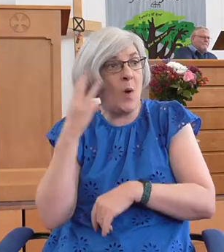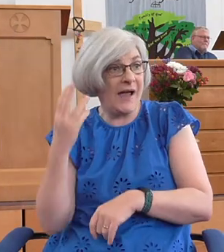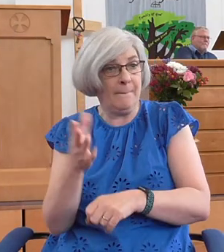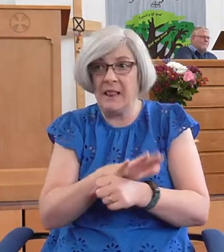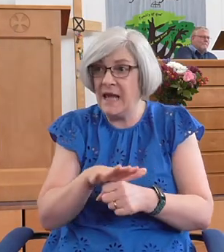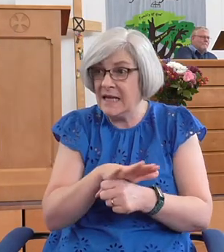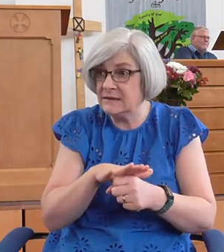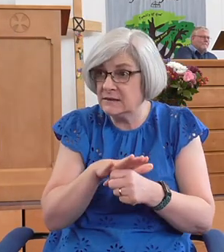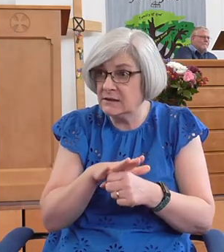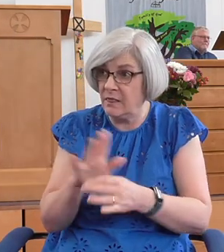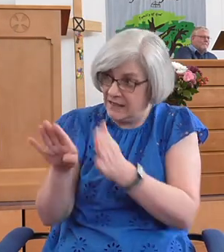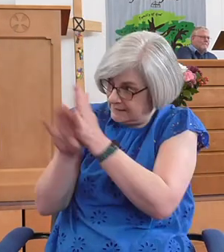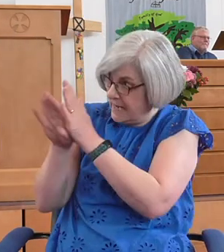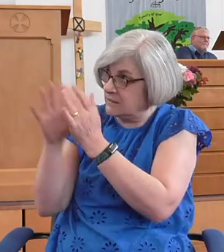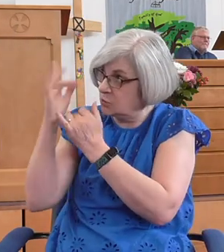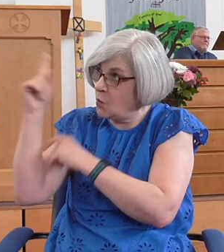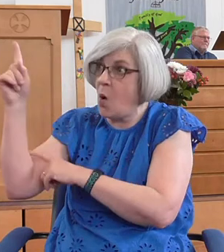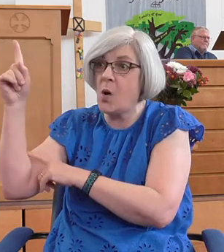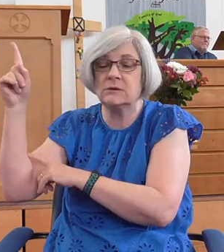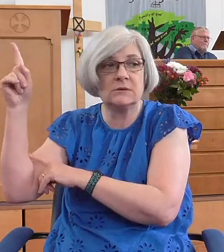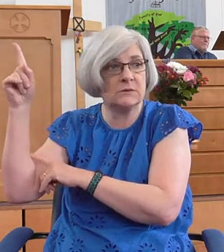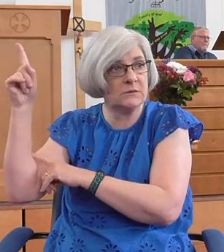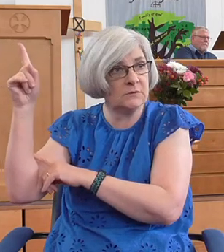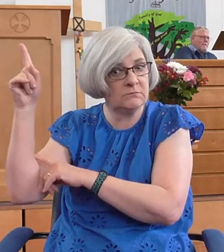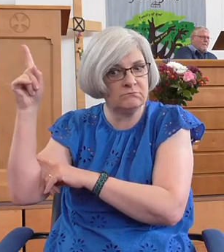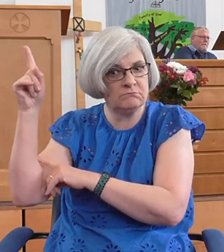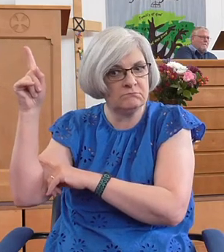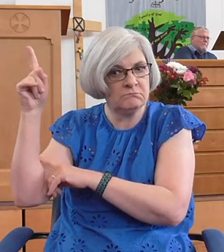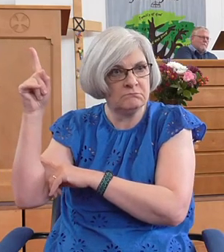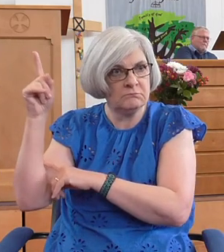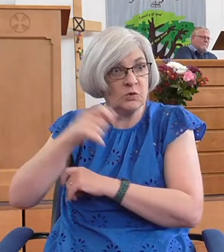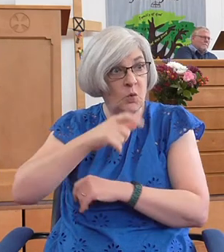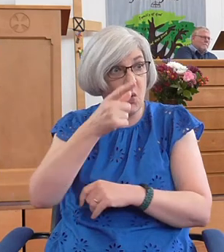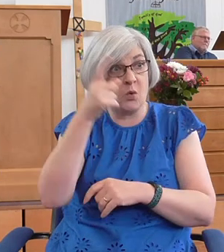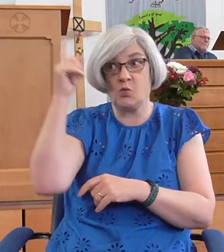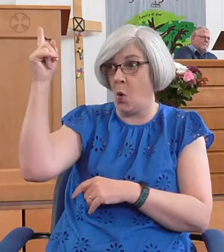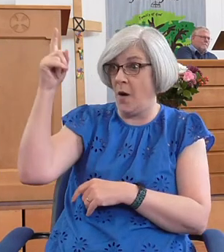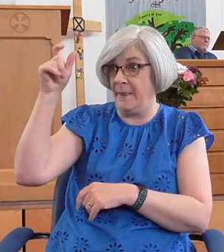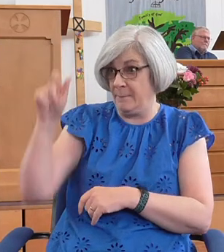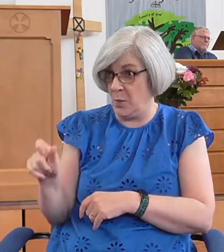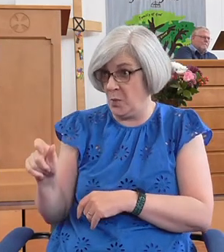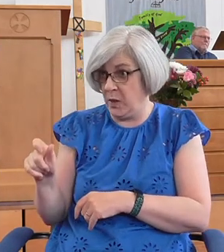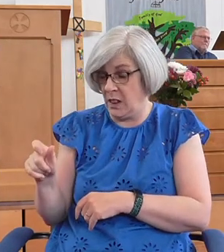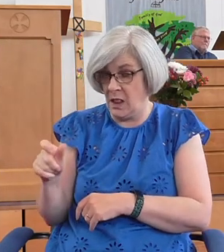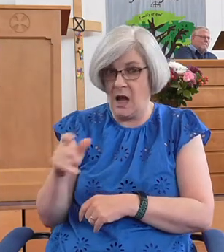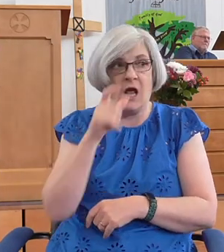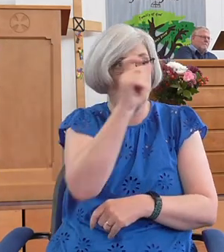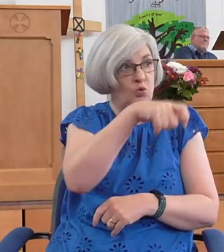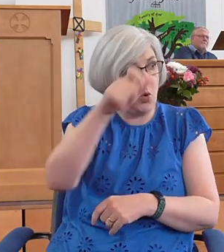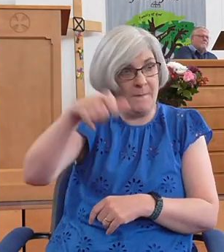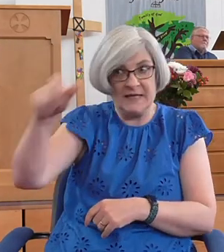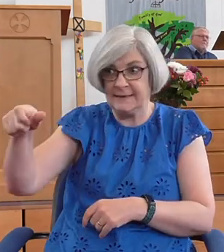test. So now God is suddenly the pupil, and humans are testing him.